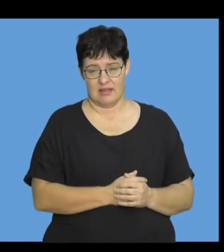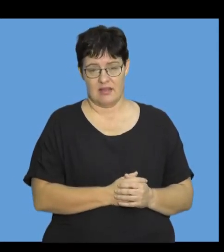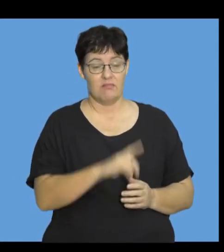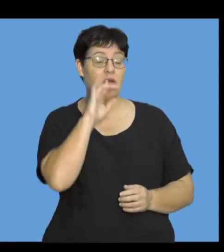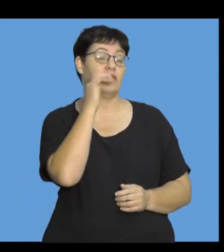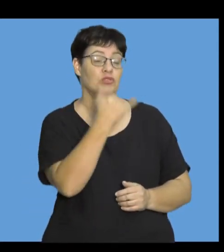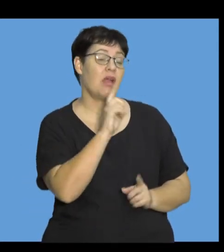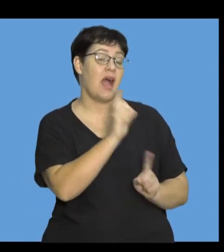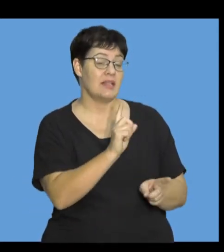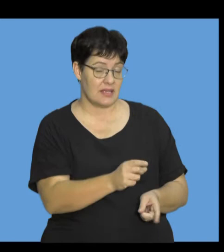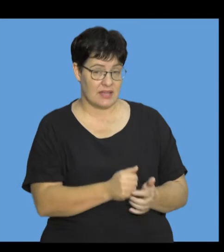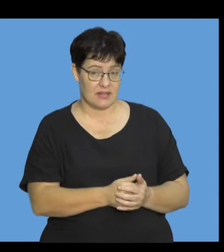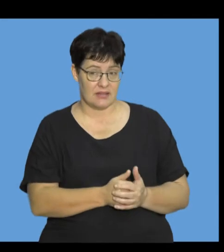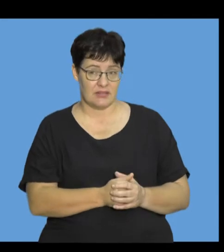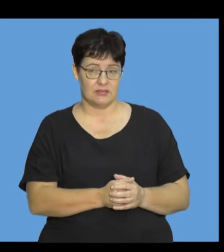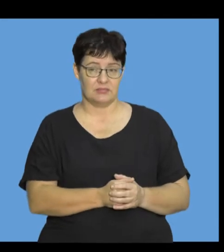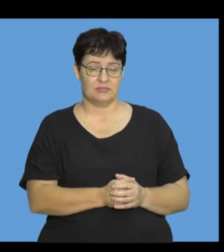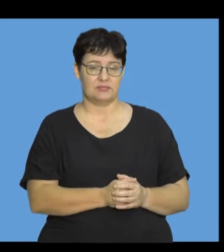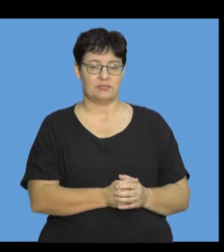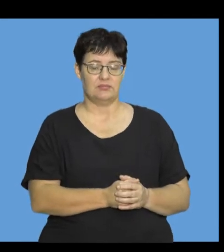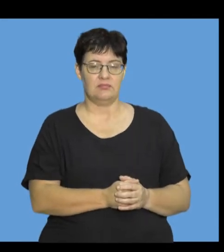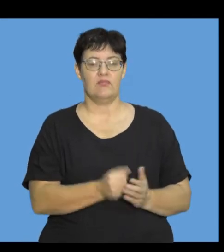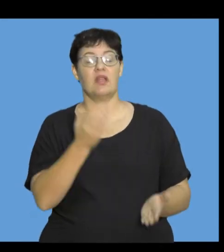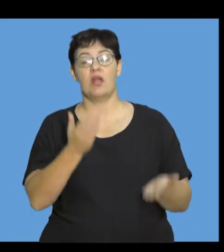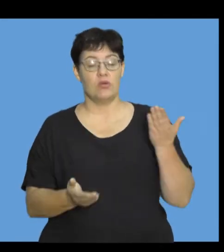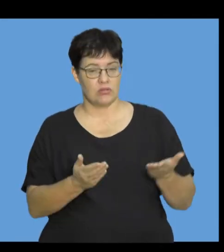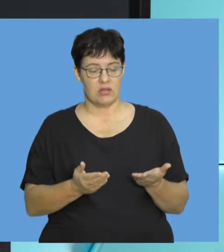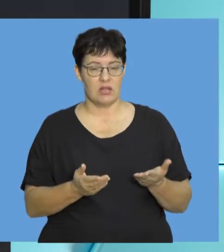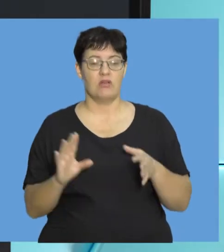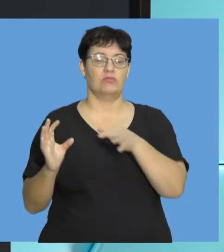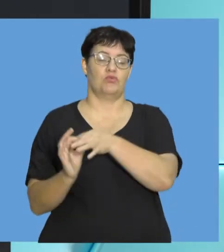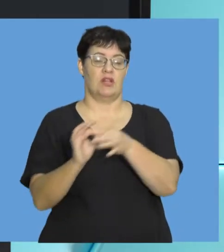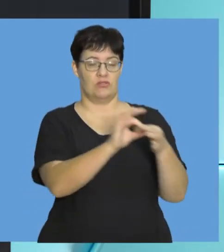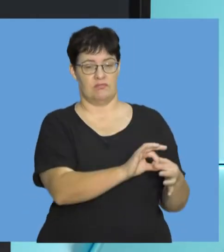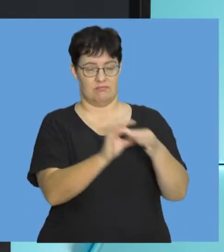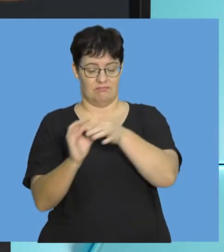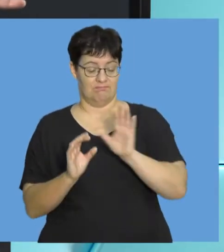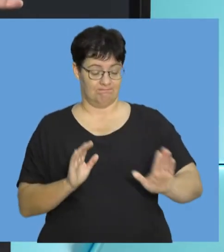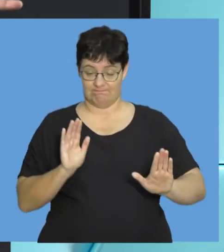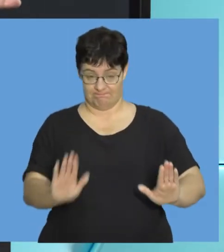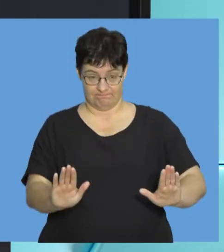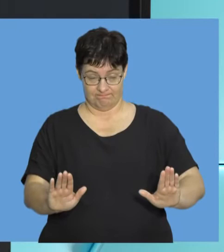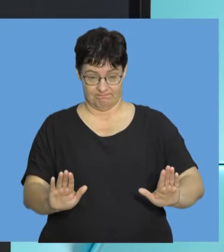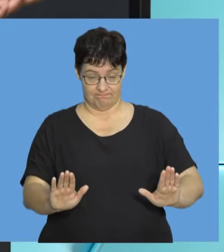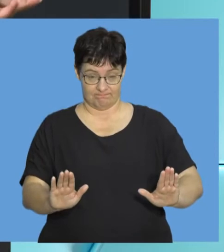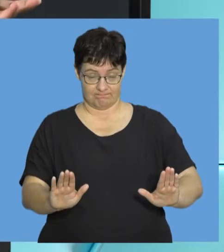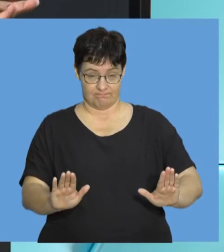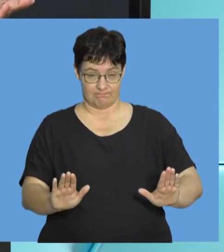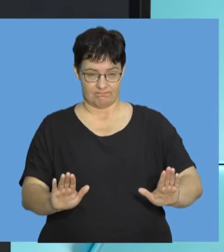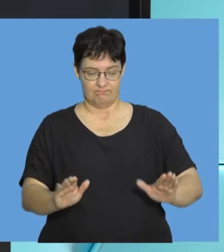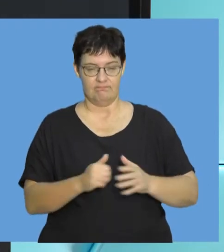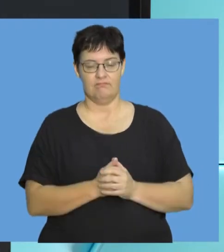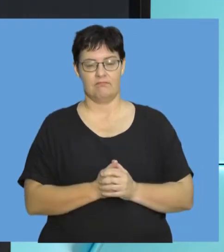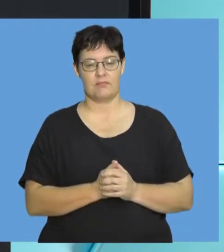When you're checking your answers, remember that I said an equation is a relationship of two things, right? Or between two